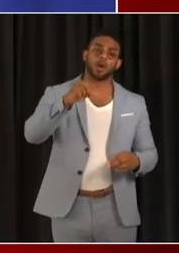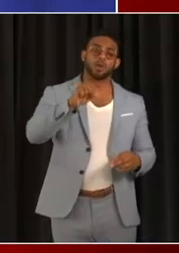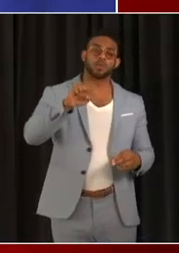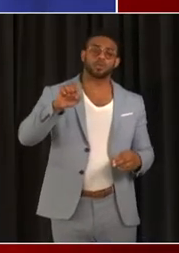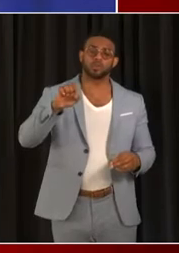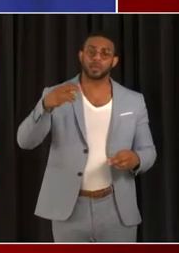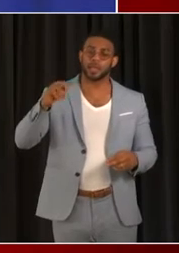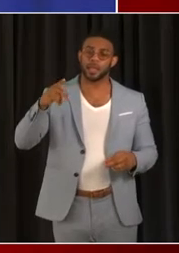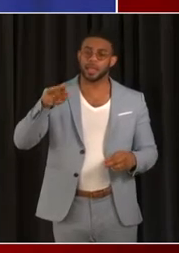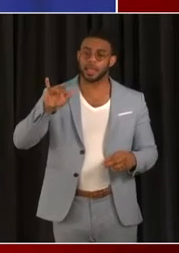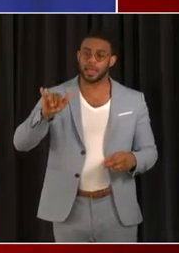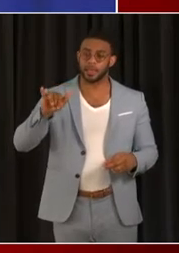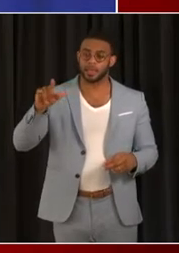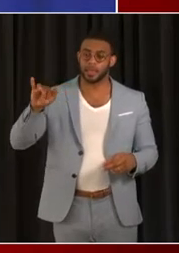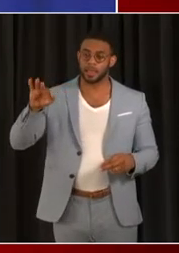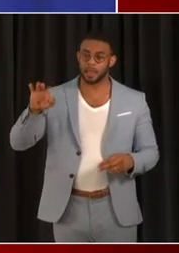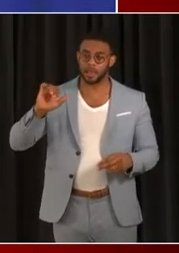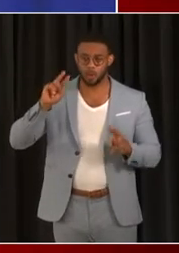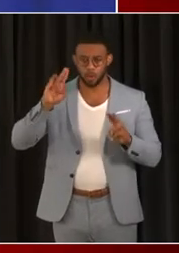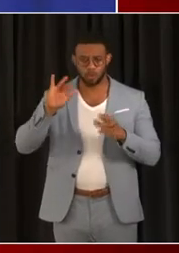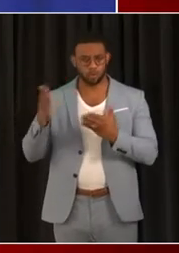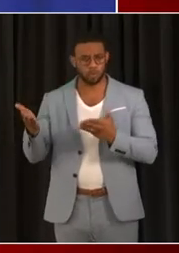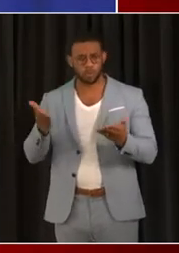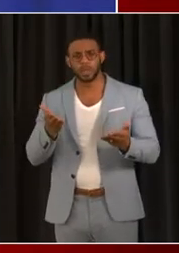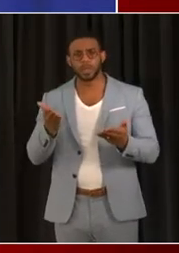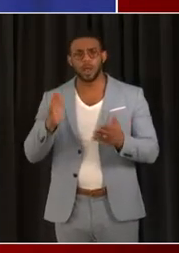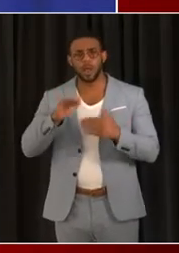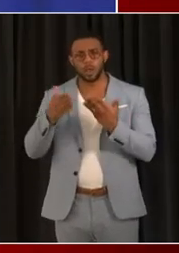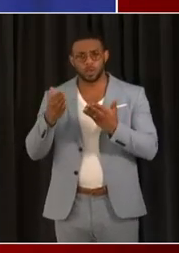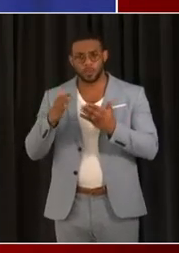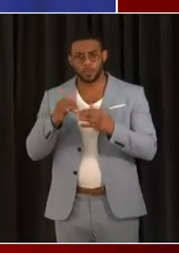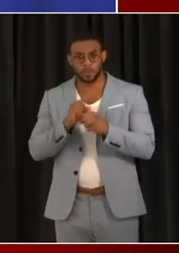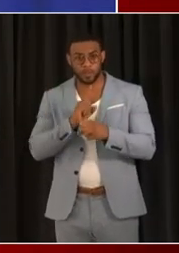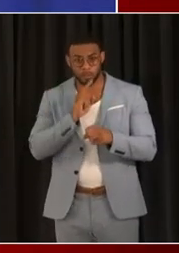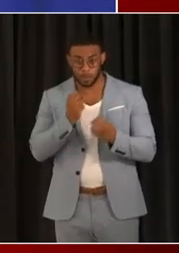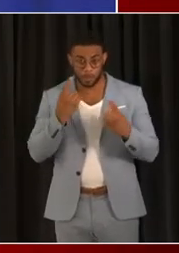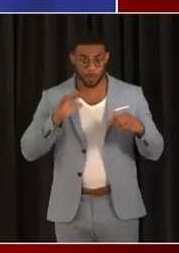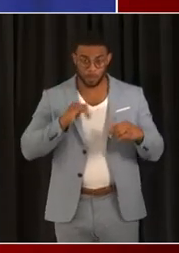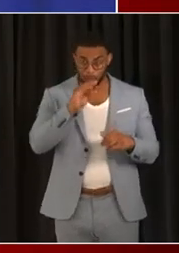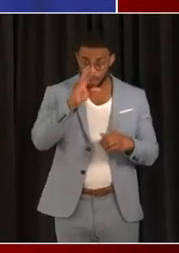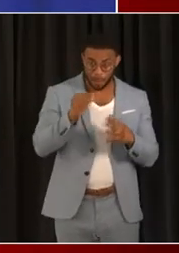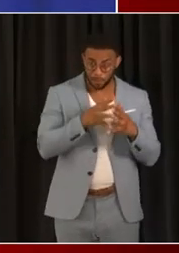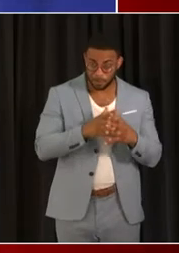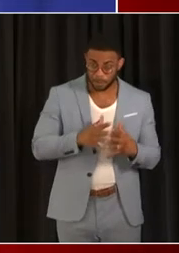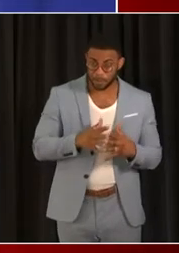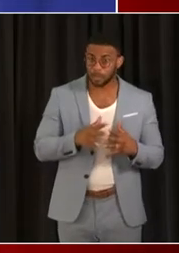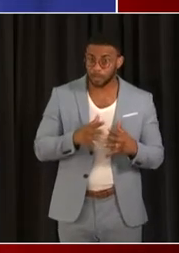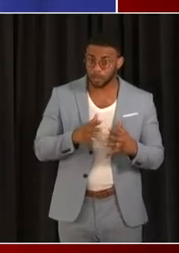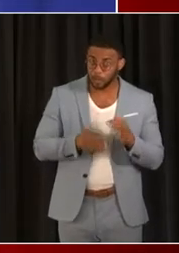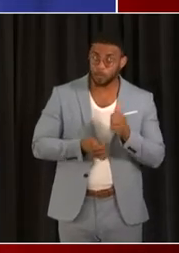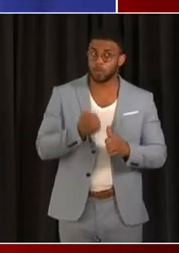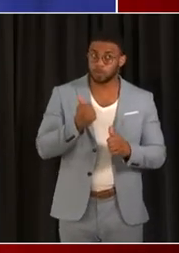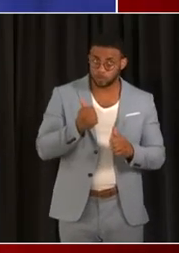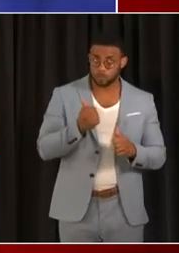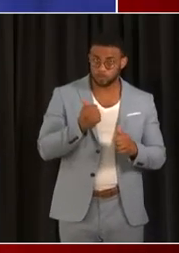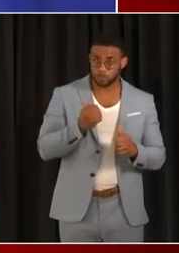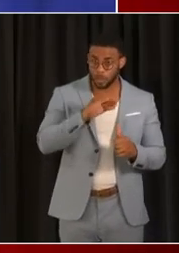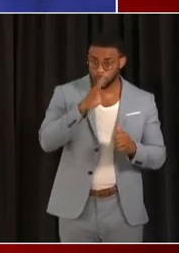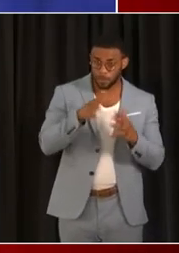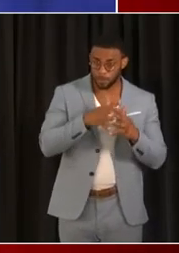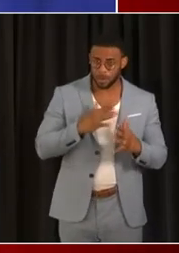Healthy Life, where we are looking to bring the services of making certain that many of our African-American predominantly